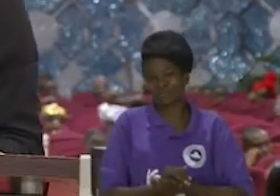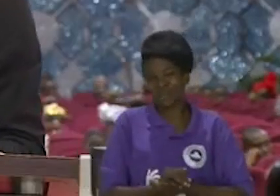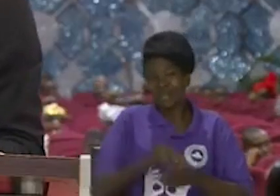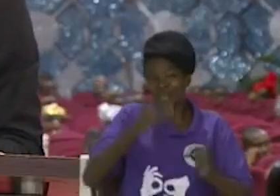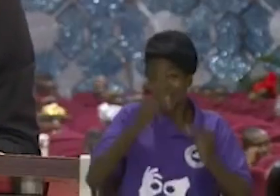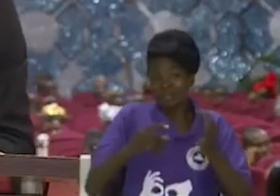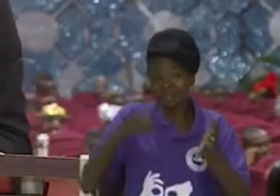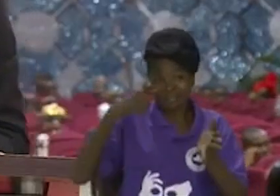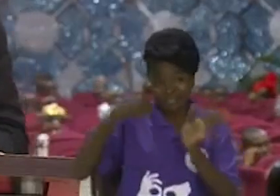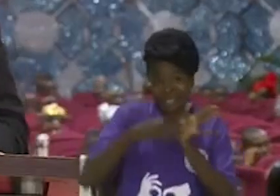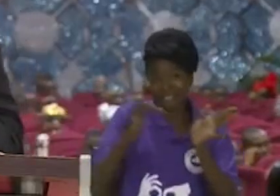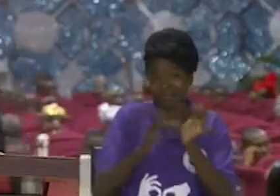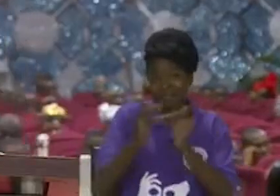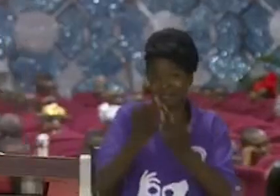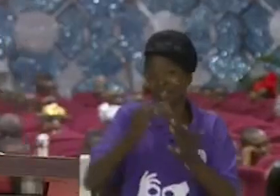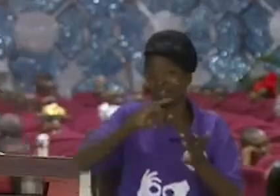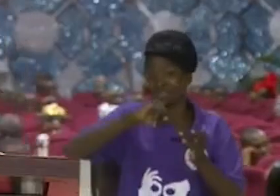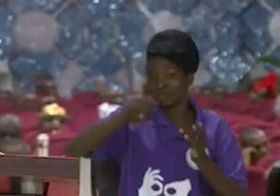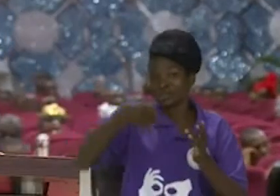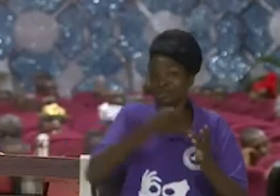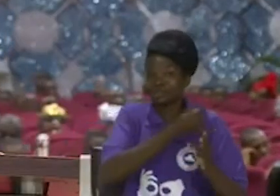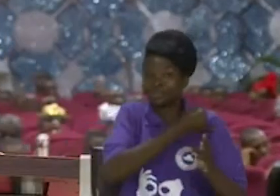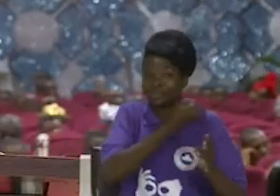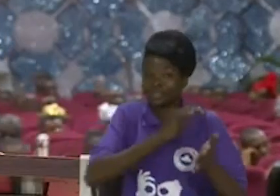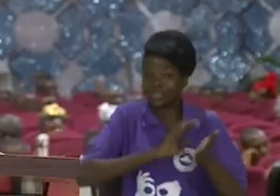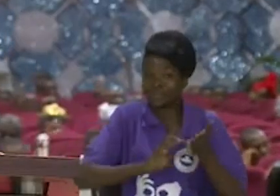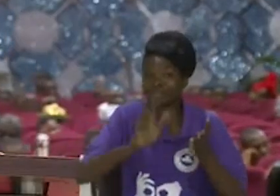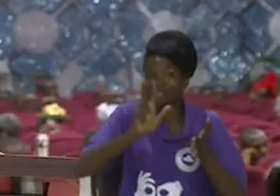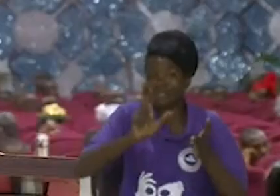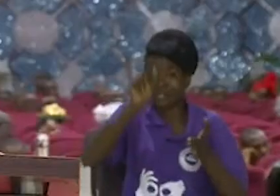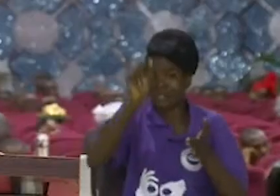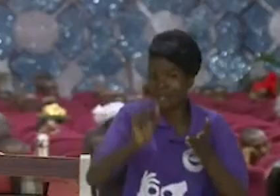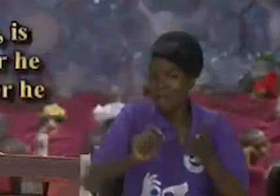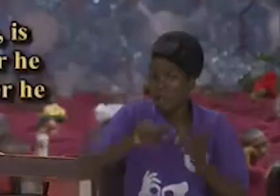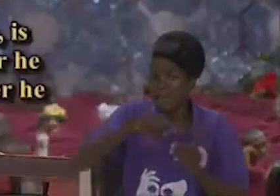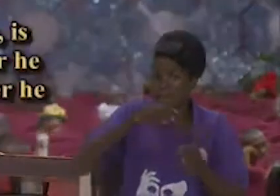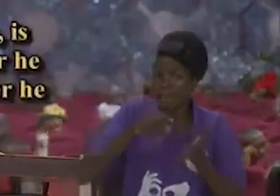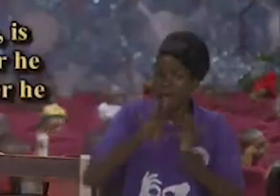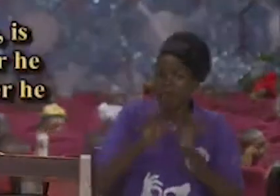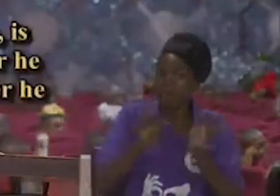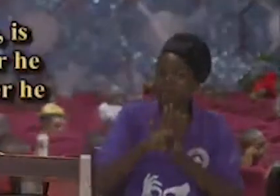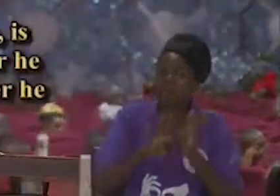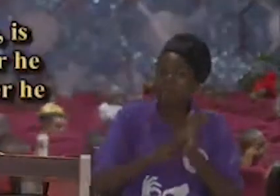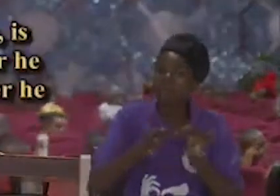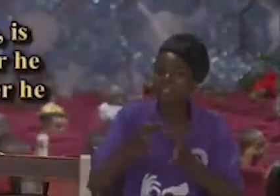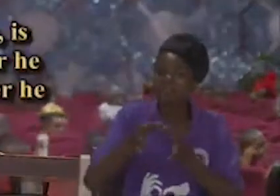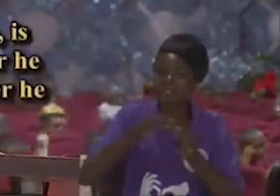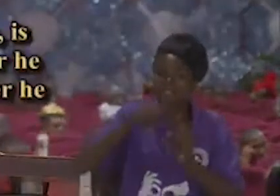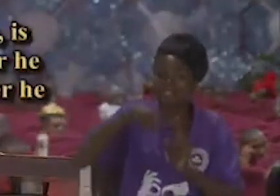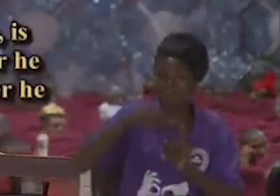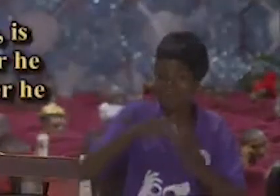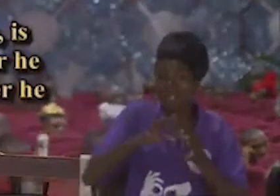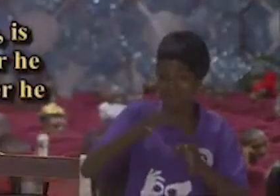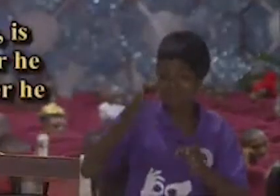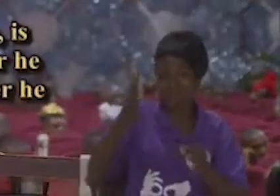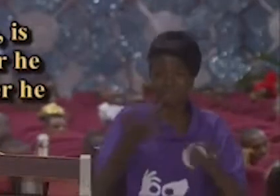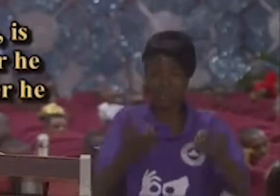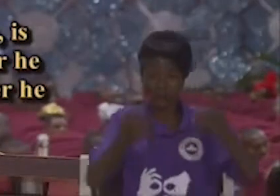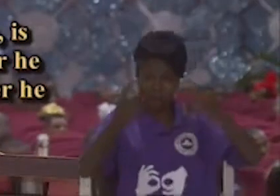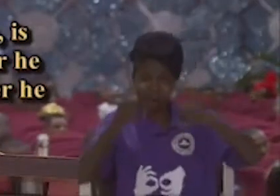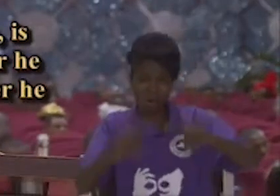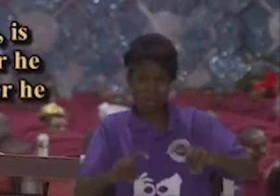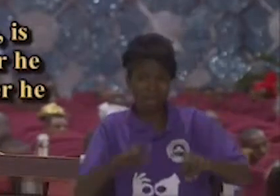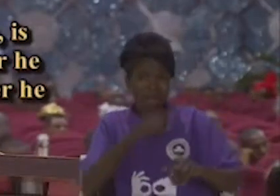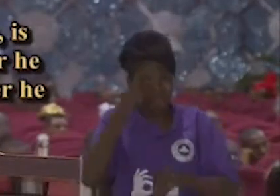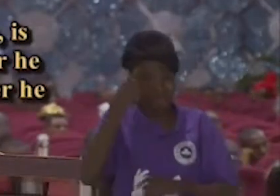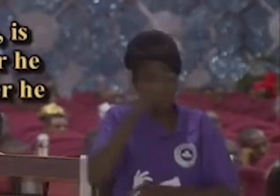John chapter 16 and verse 13. The Bible makes us to understand. It says, when the Spirit of truth shall come, He shall guide you into all truth. So for